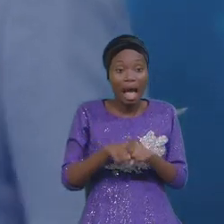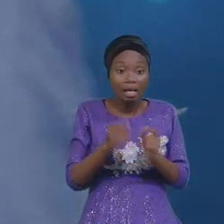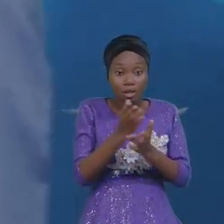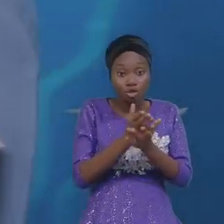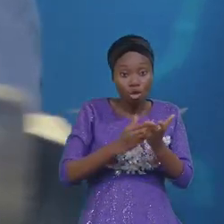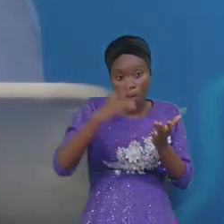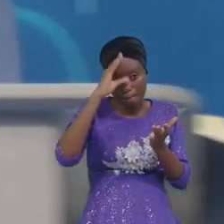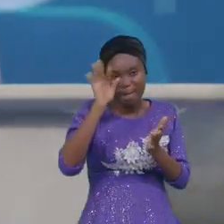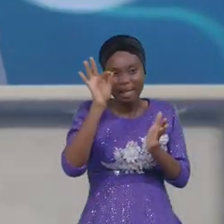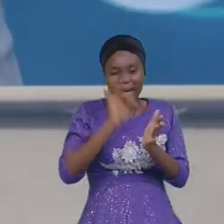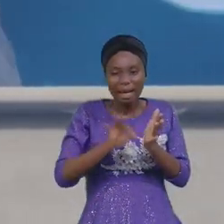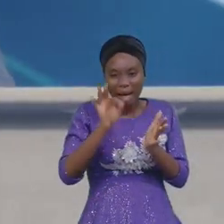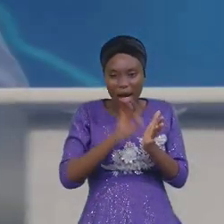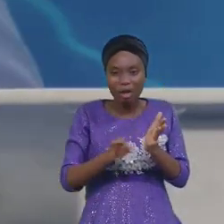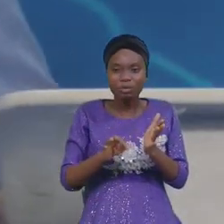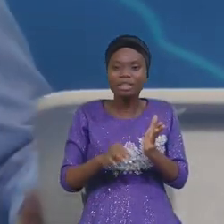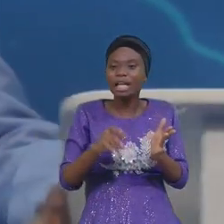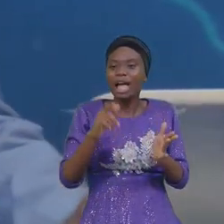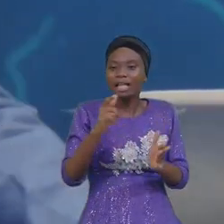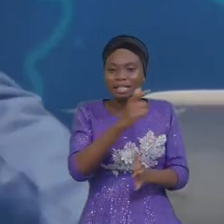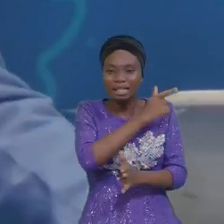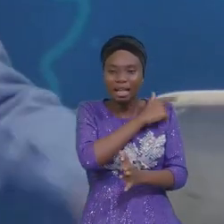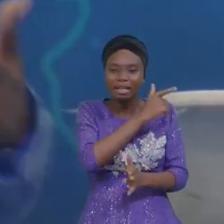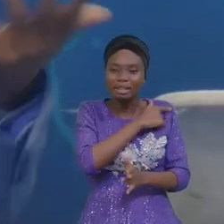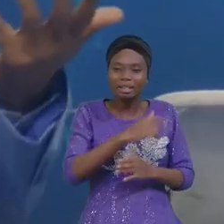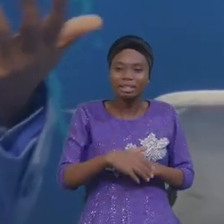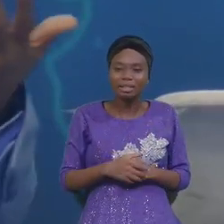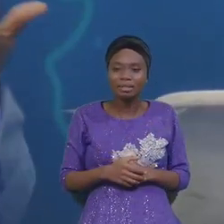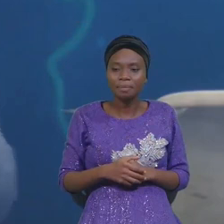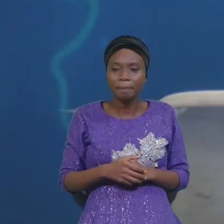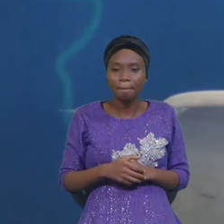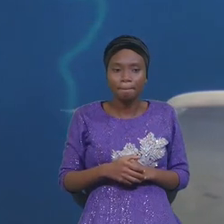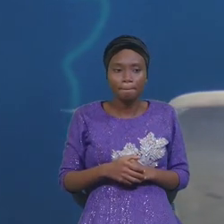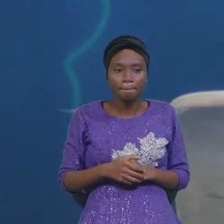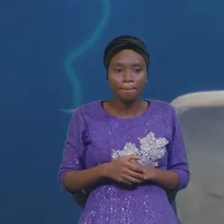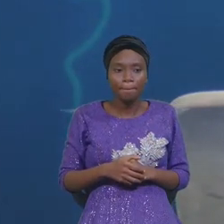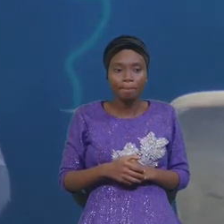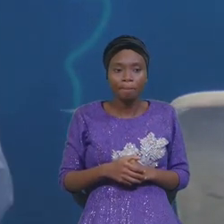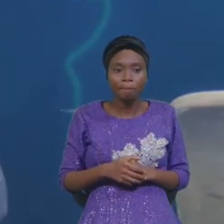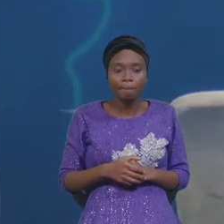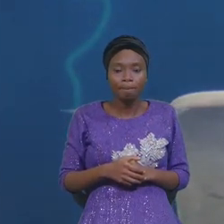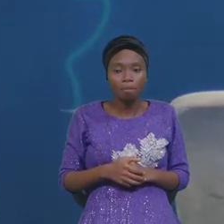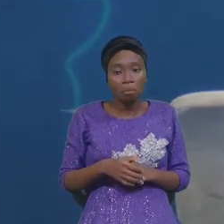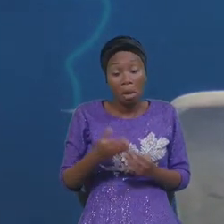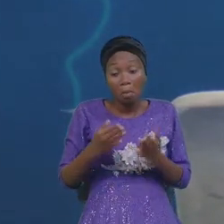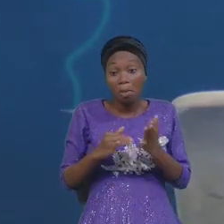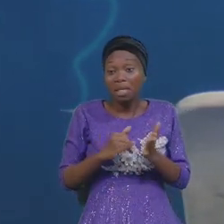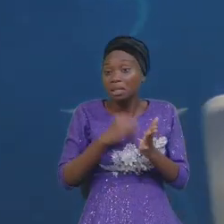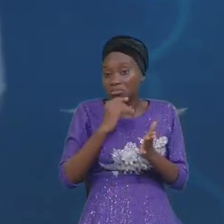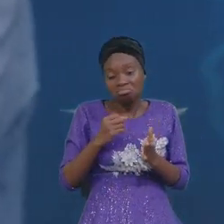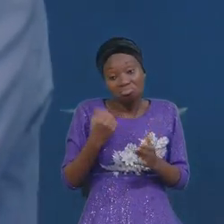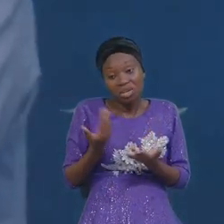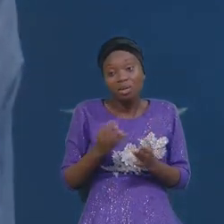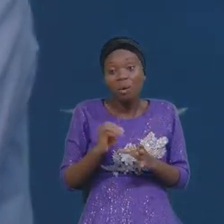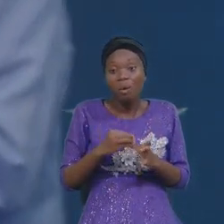men count slackness. Whether it's a threat, threatening,